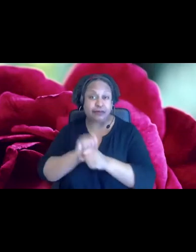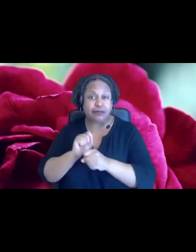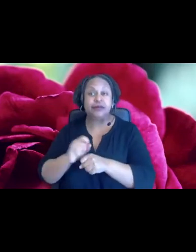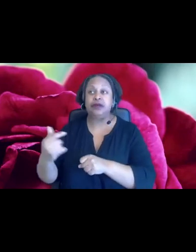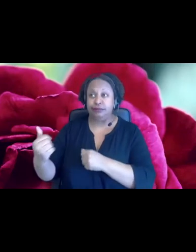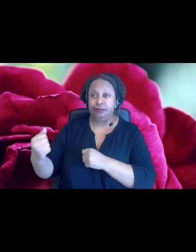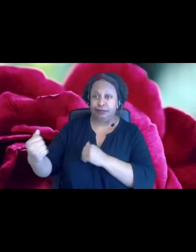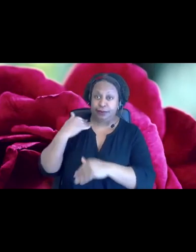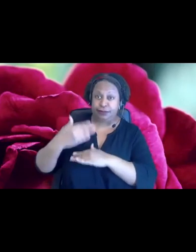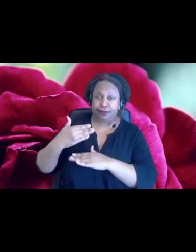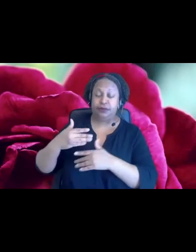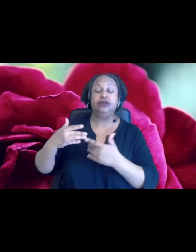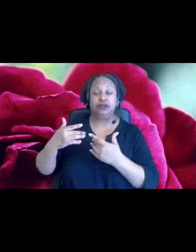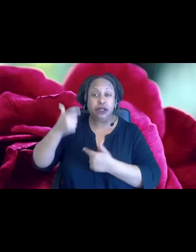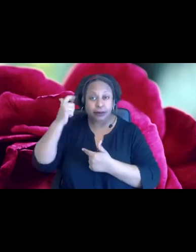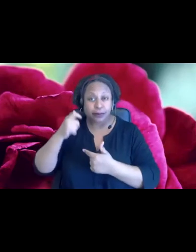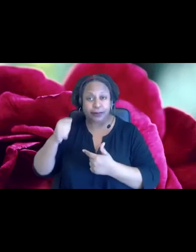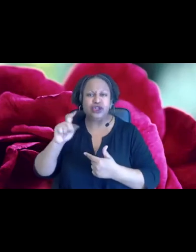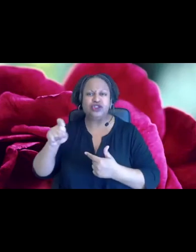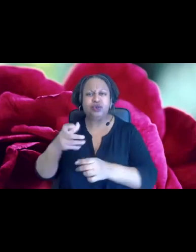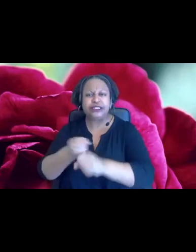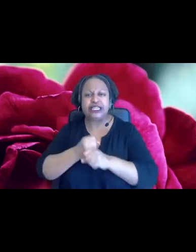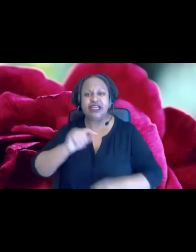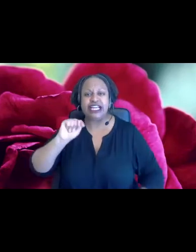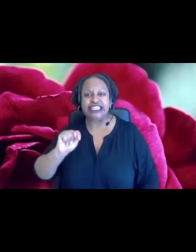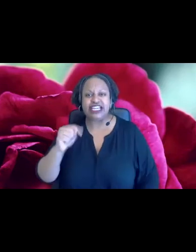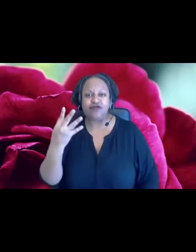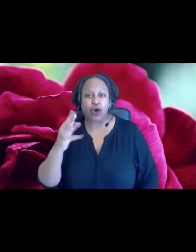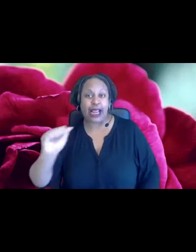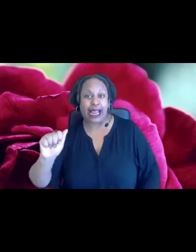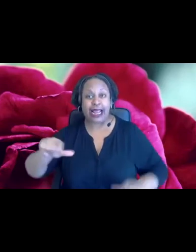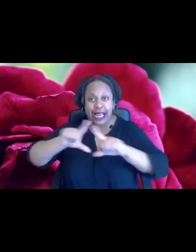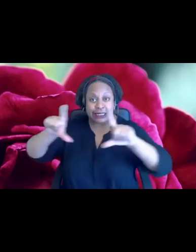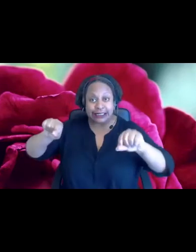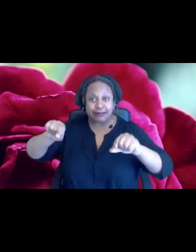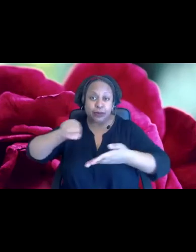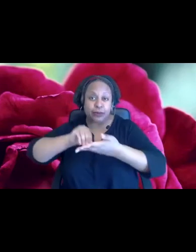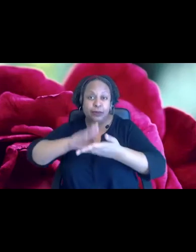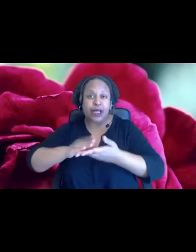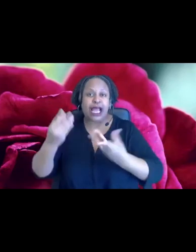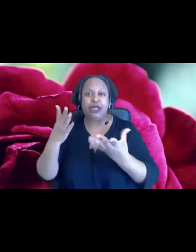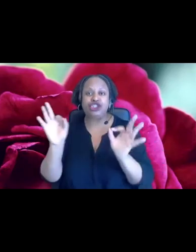T4A slip reporting the amount of income received.